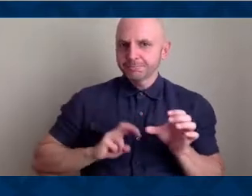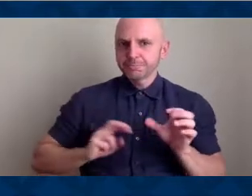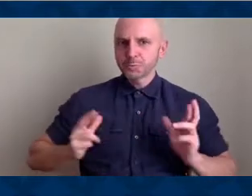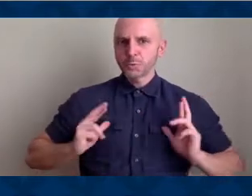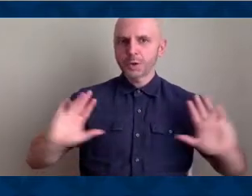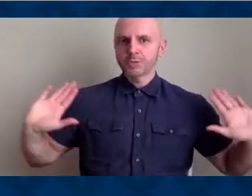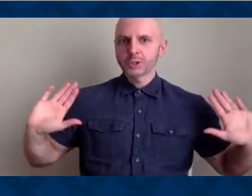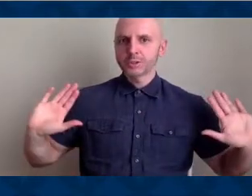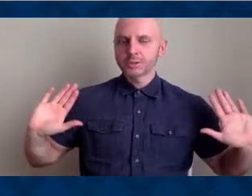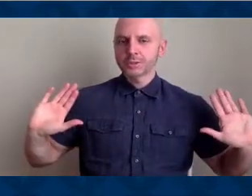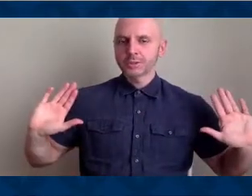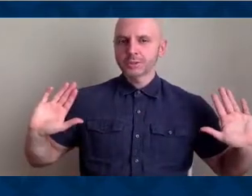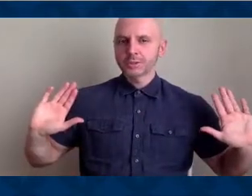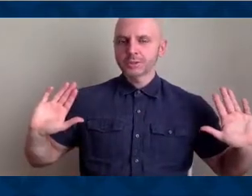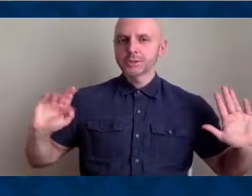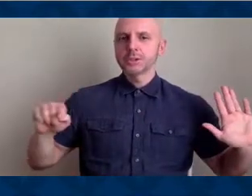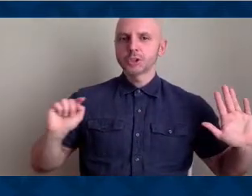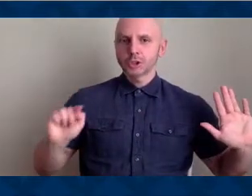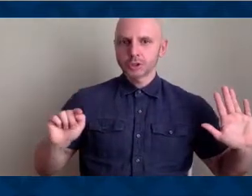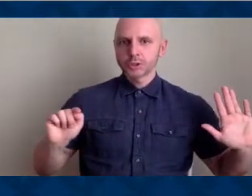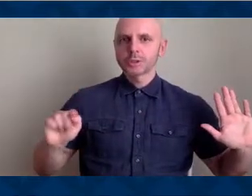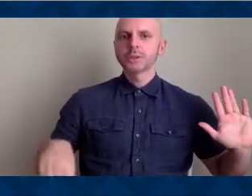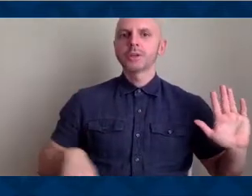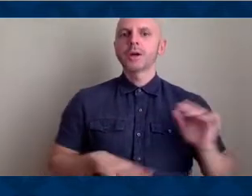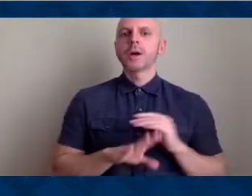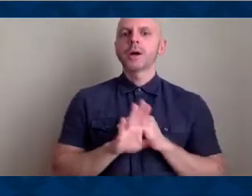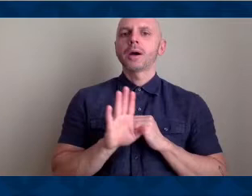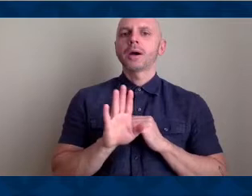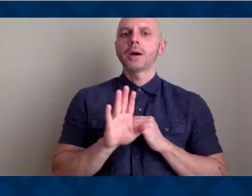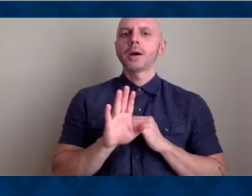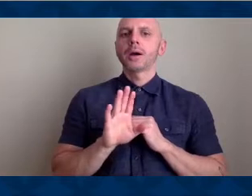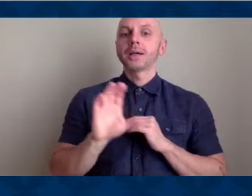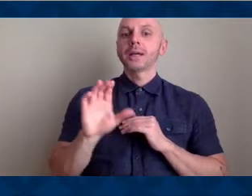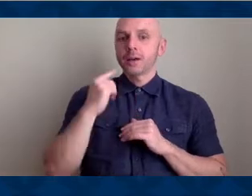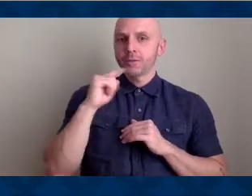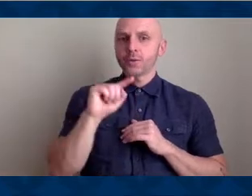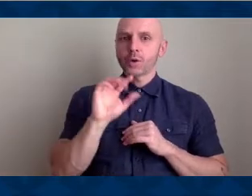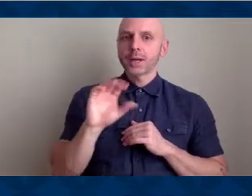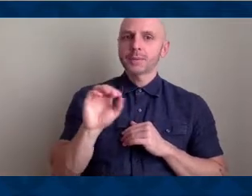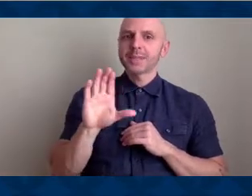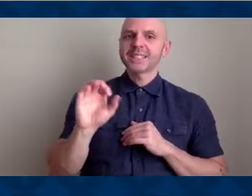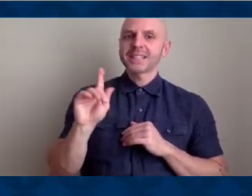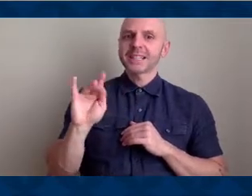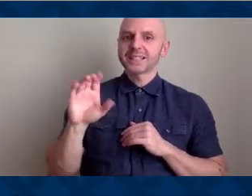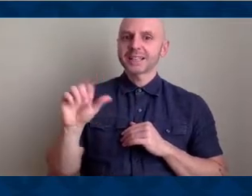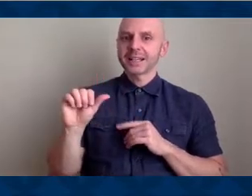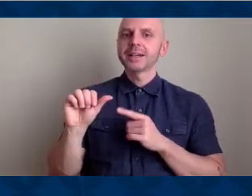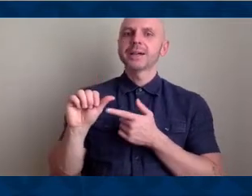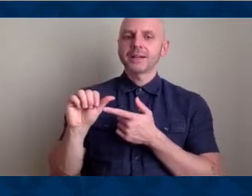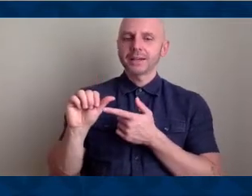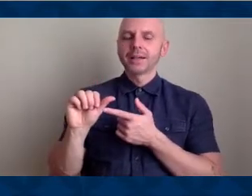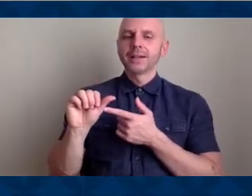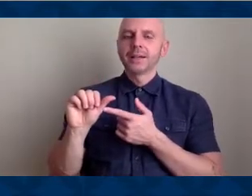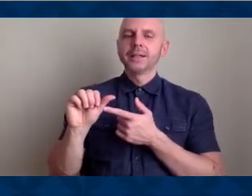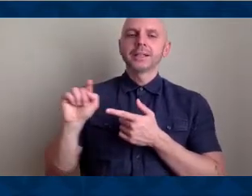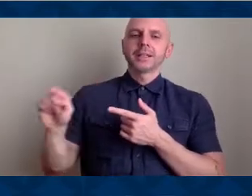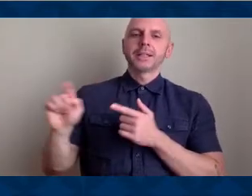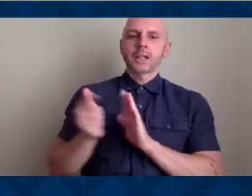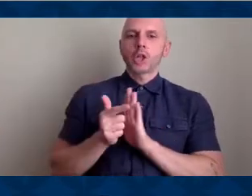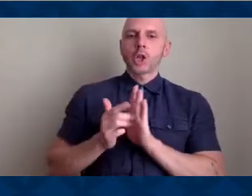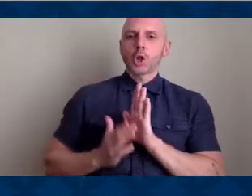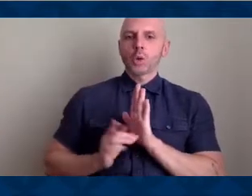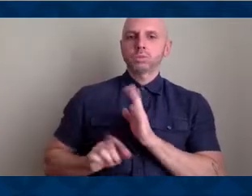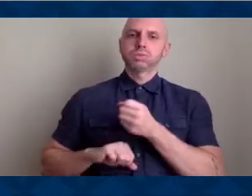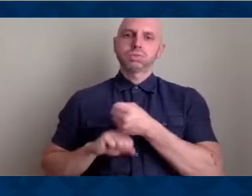years as the Chief Legal and Administrative Officer for Celestica. Again, fantastic supporter of Queen's Law